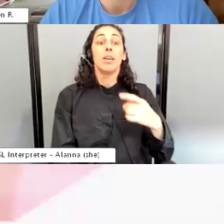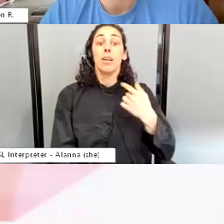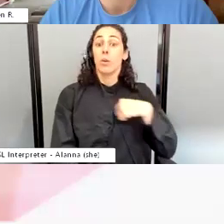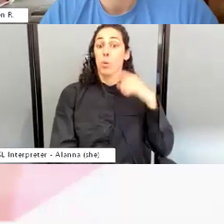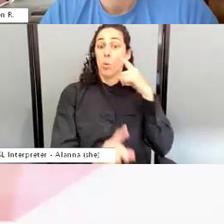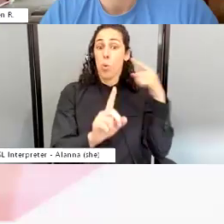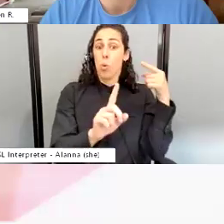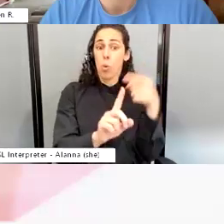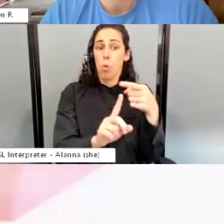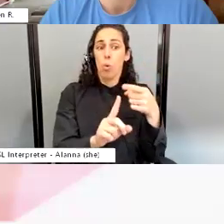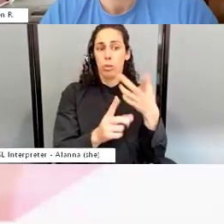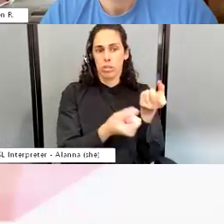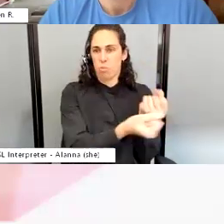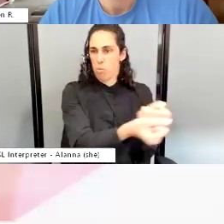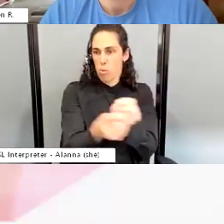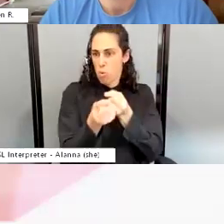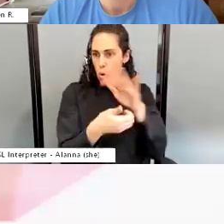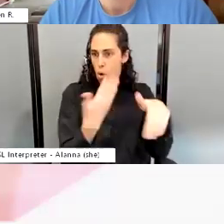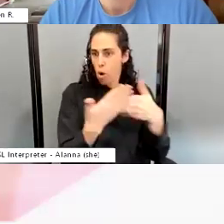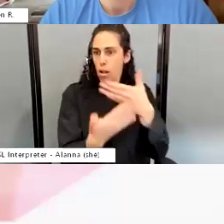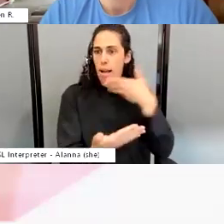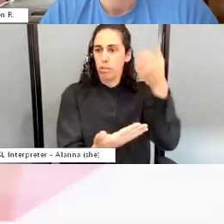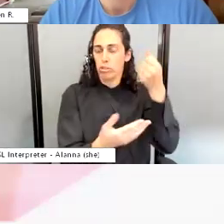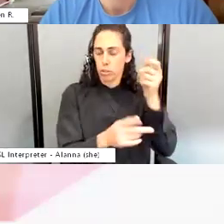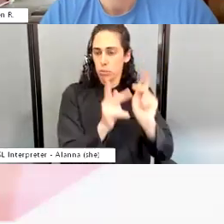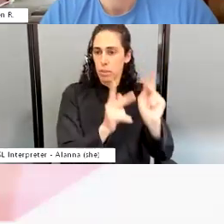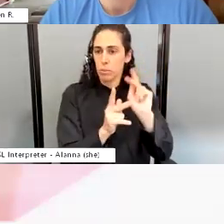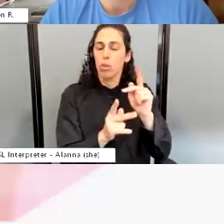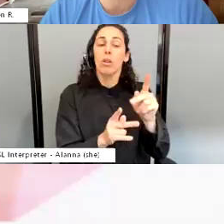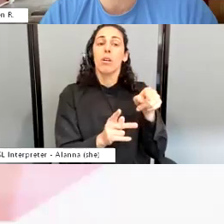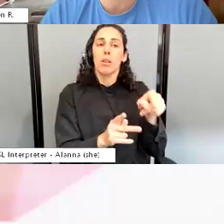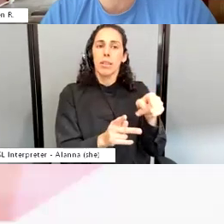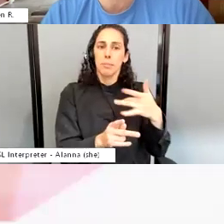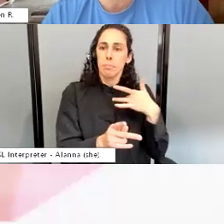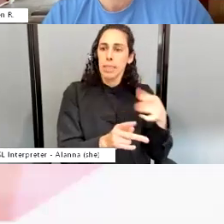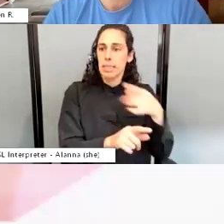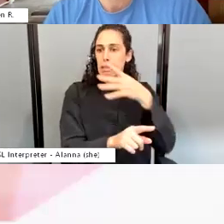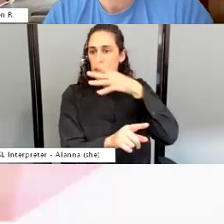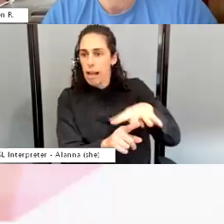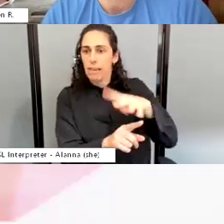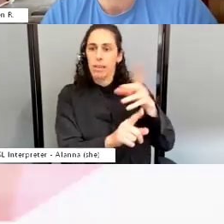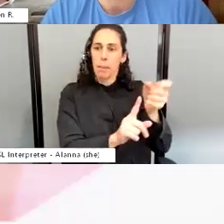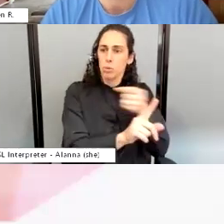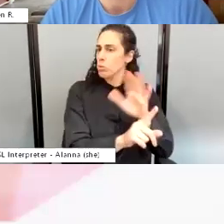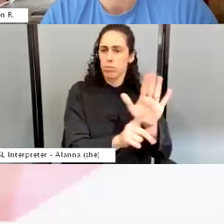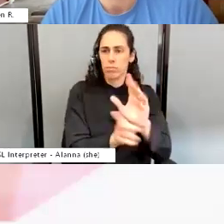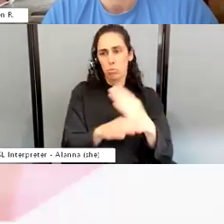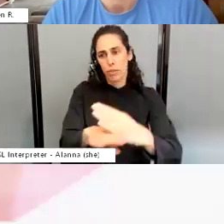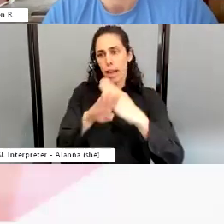to elder abuse and neglect across the country. If you want to find out more about us, you can visit